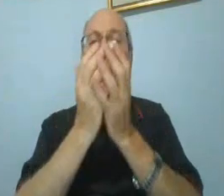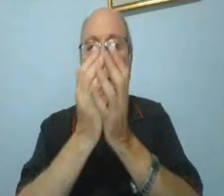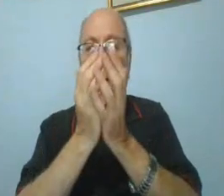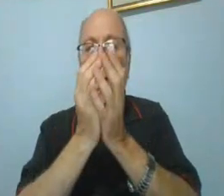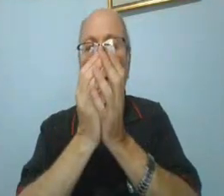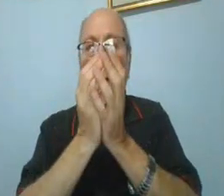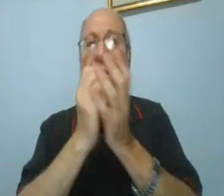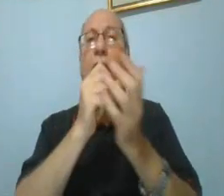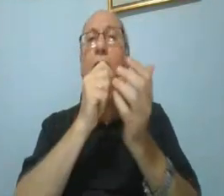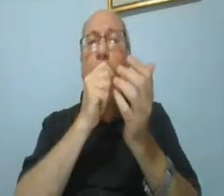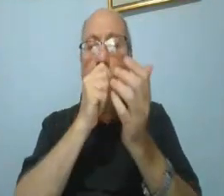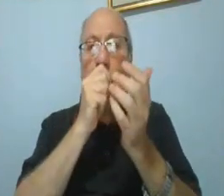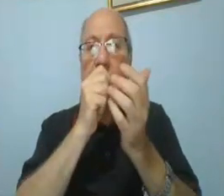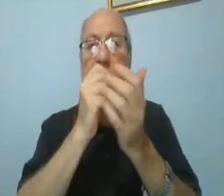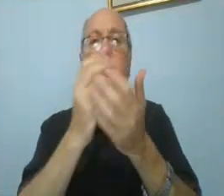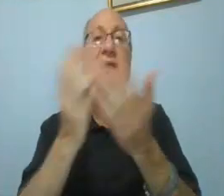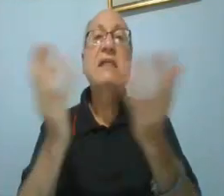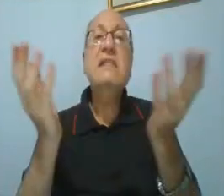after